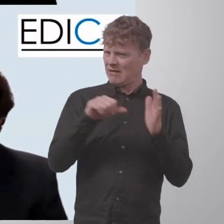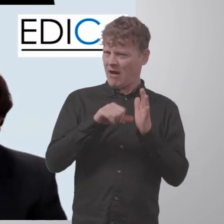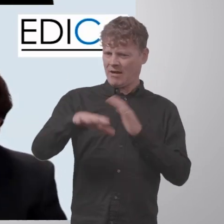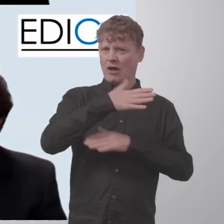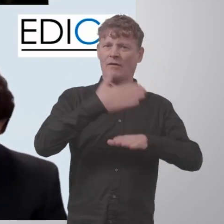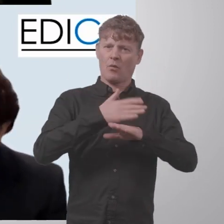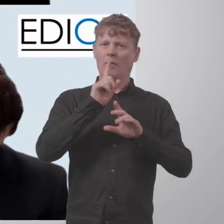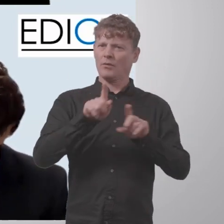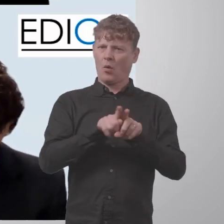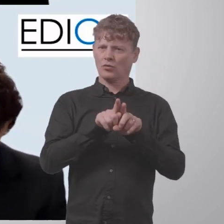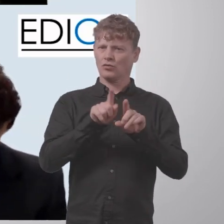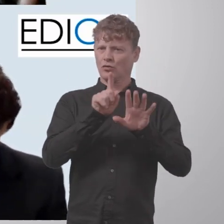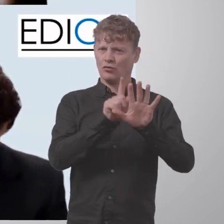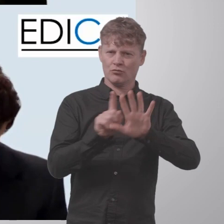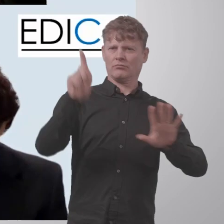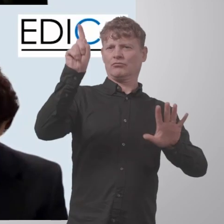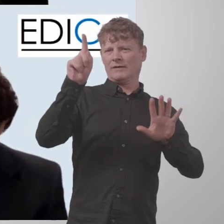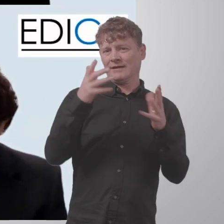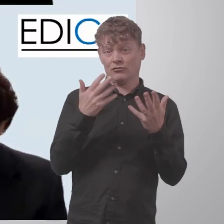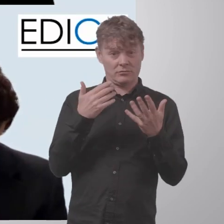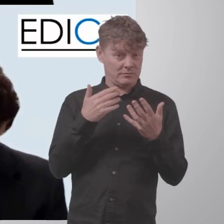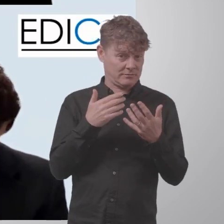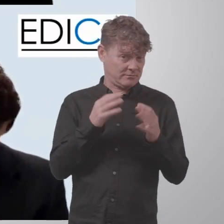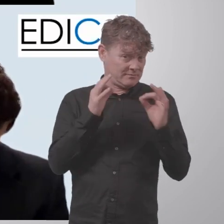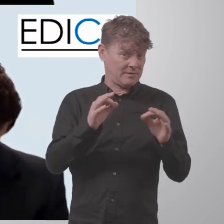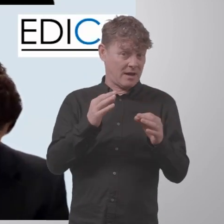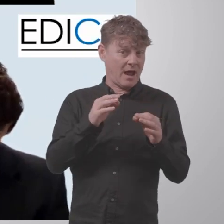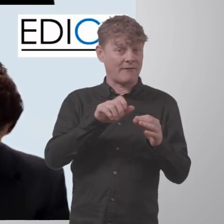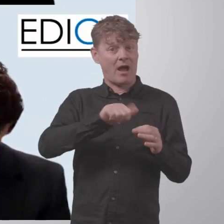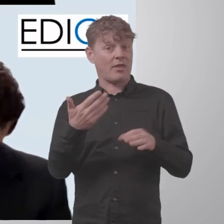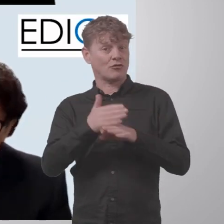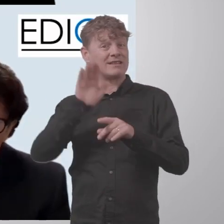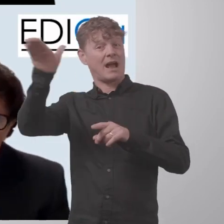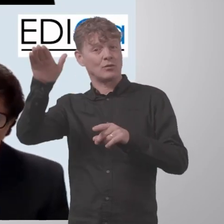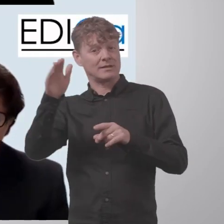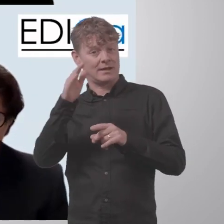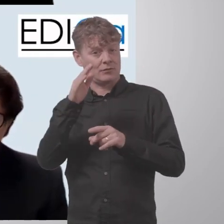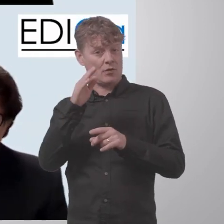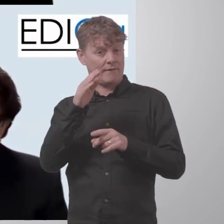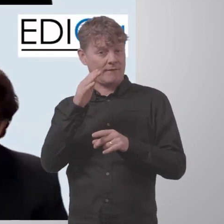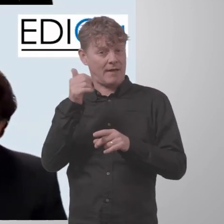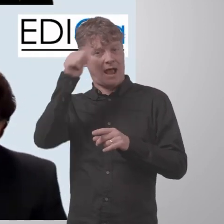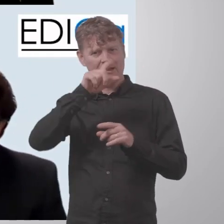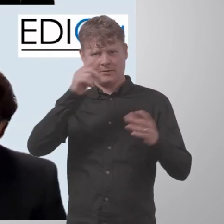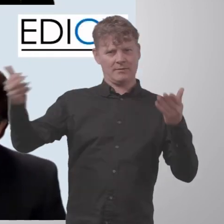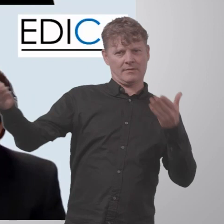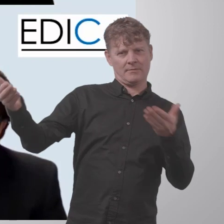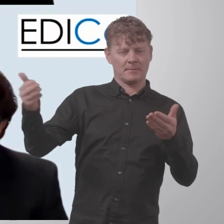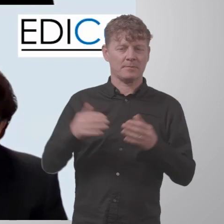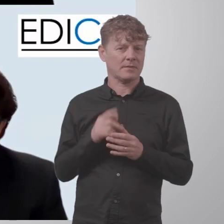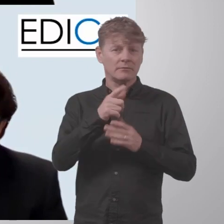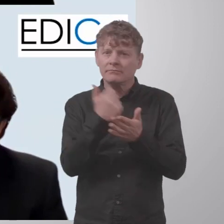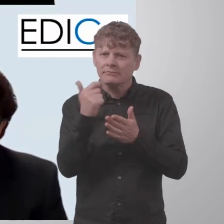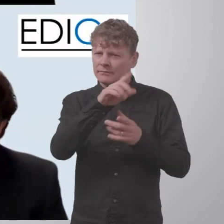Especially people who've had careers outside of academia and can kind of maybe draw comparisons. So I think there's some brilliant points there. And I'm just